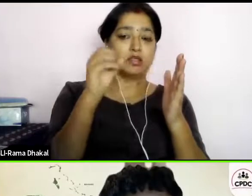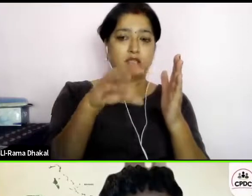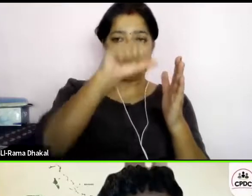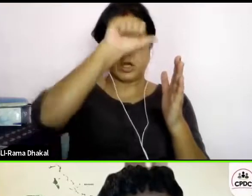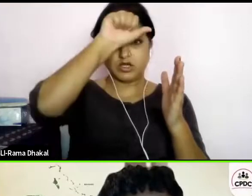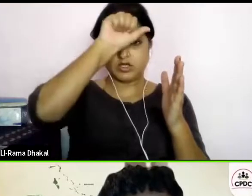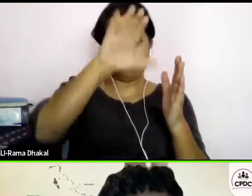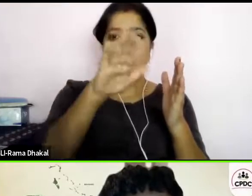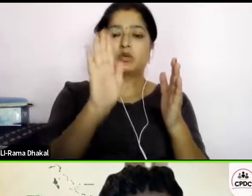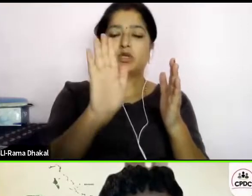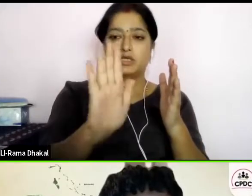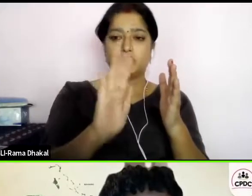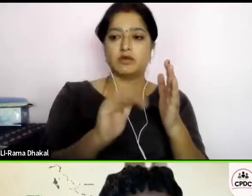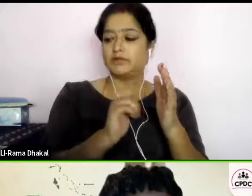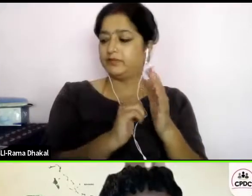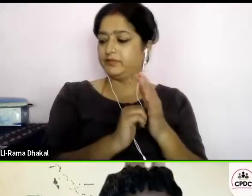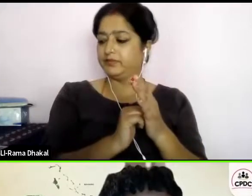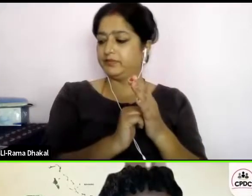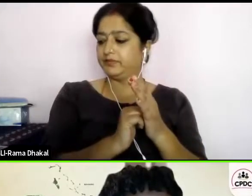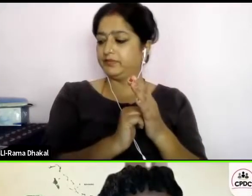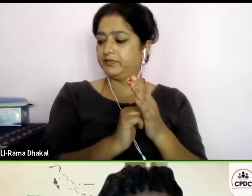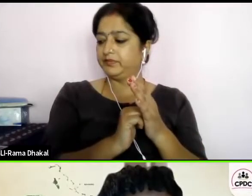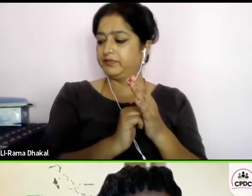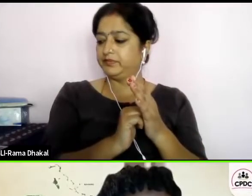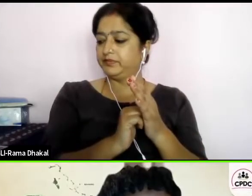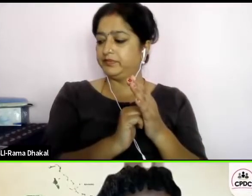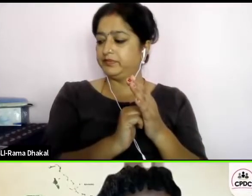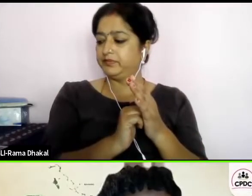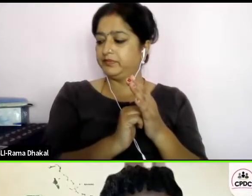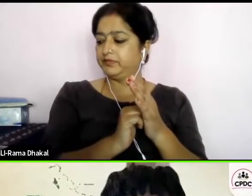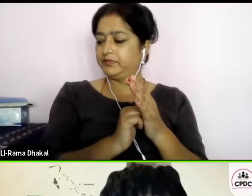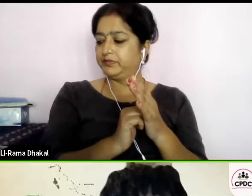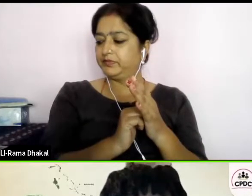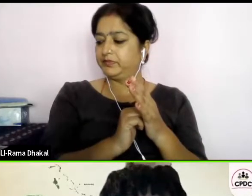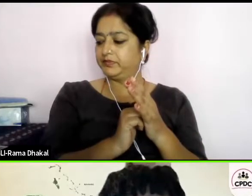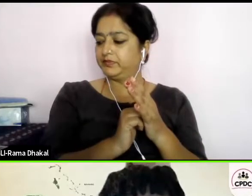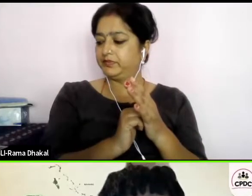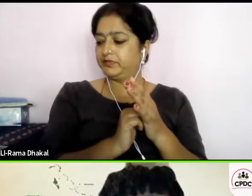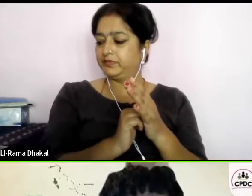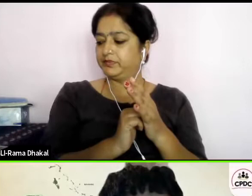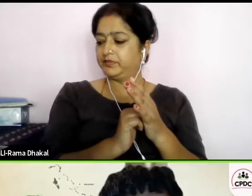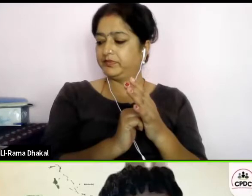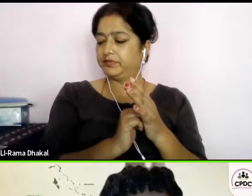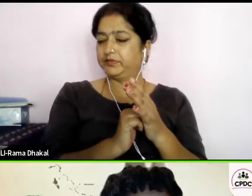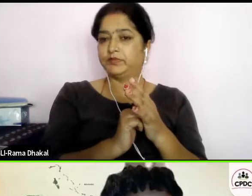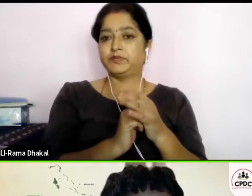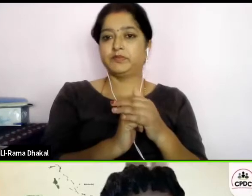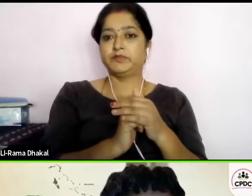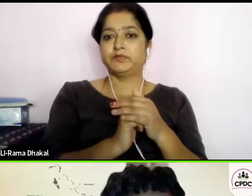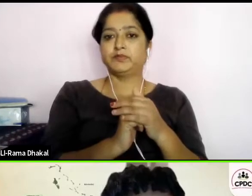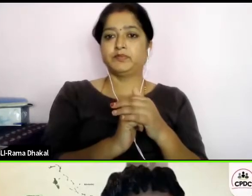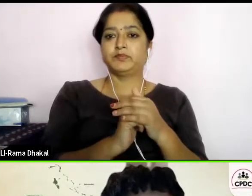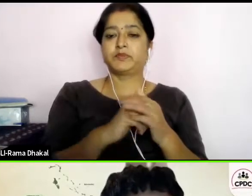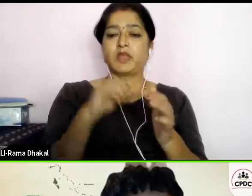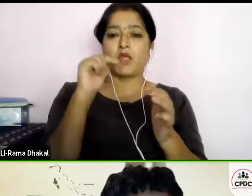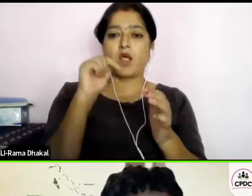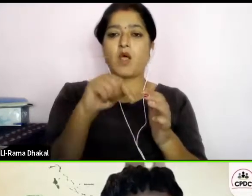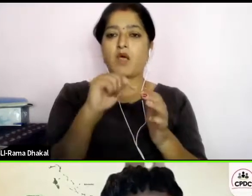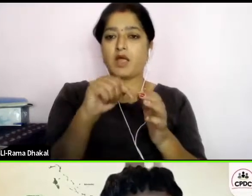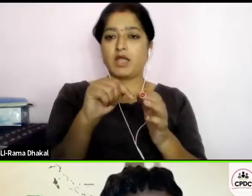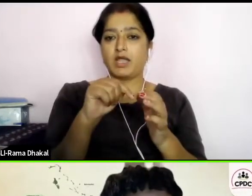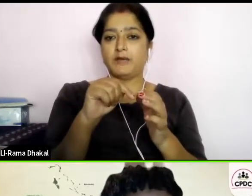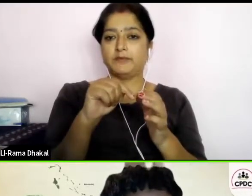increasingly difficult to not only mobilize, but also to get the attention of policymakers and